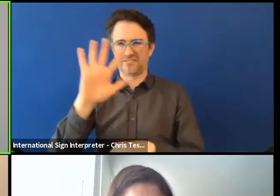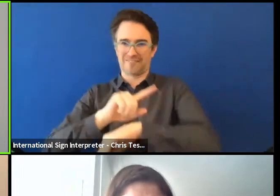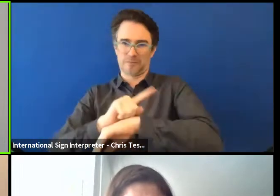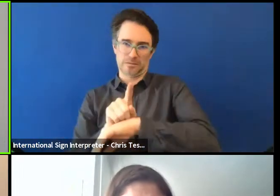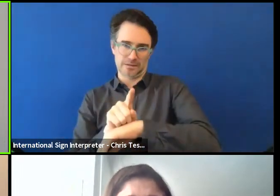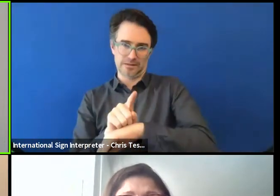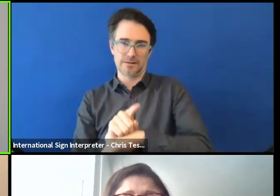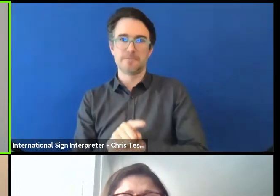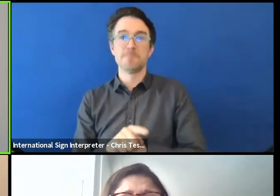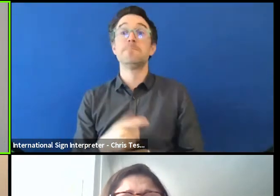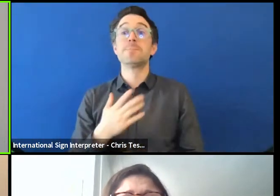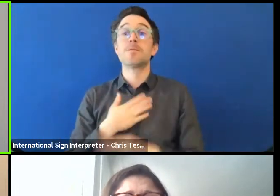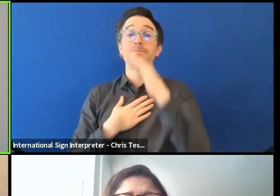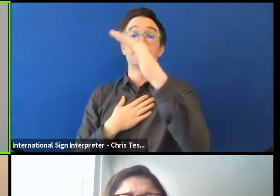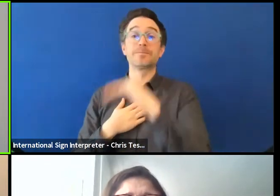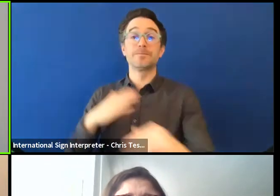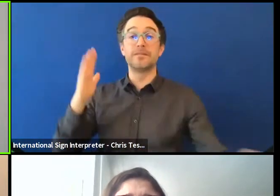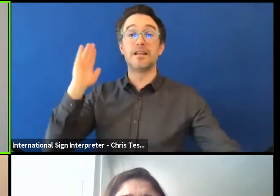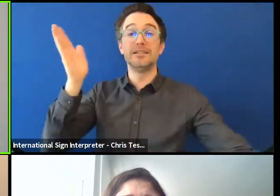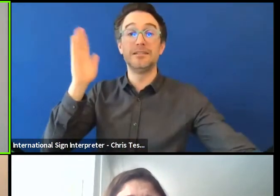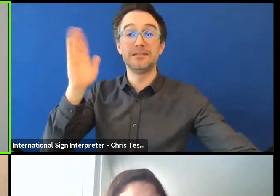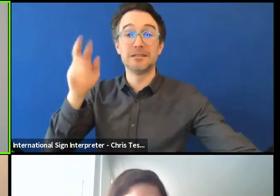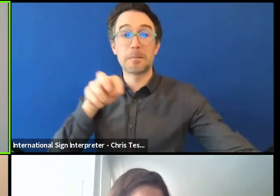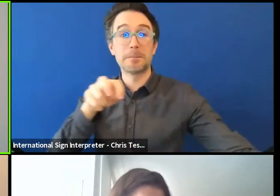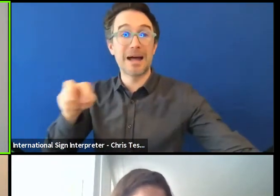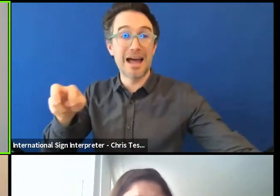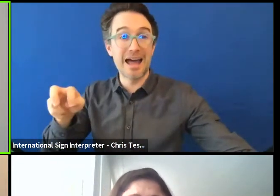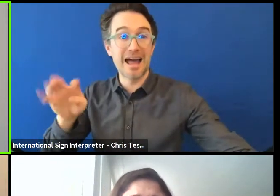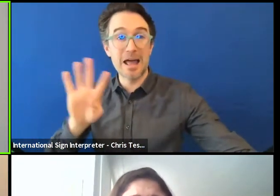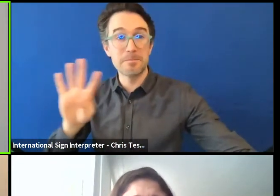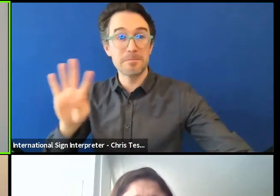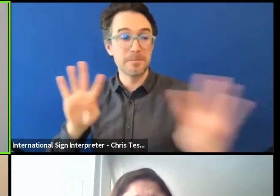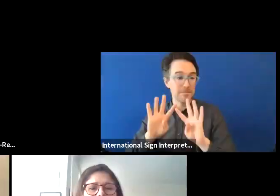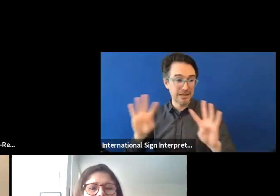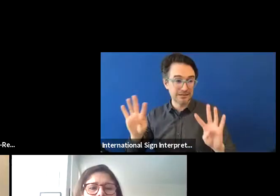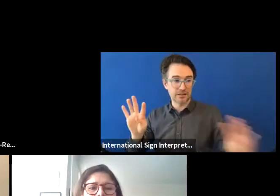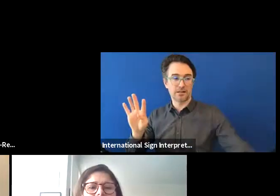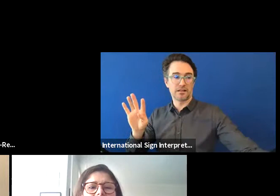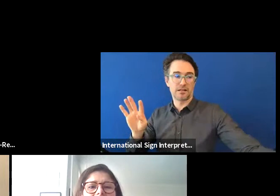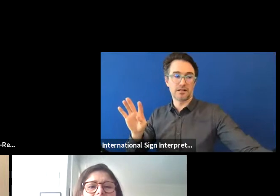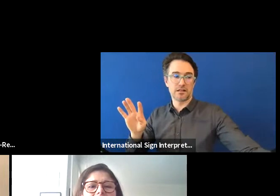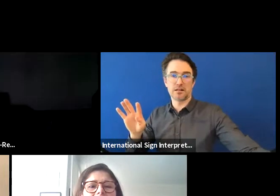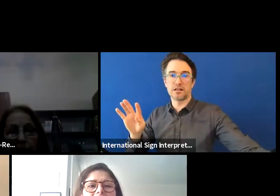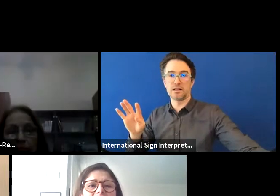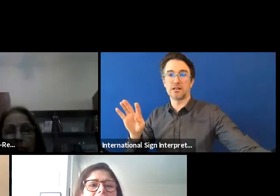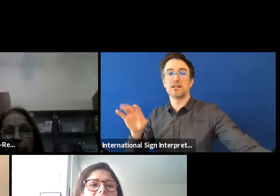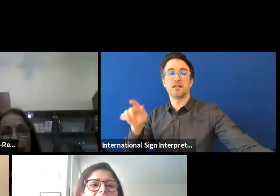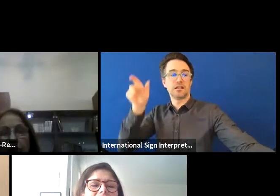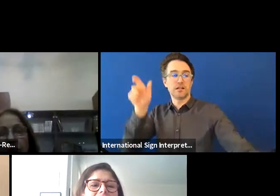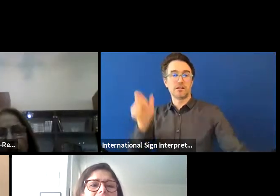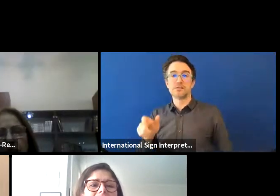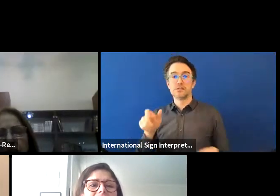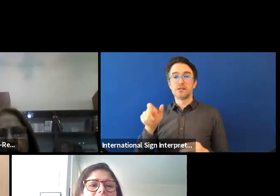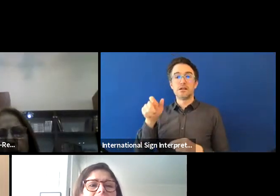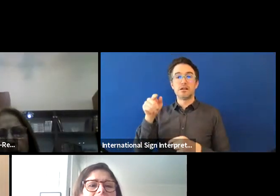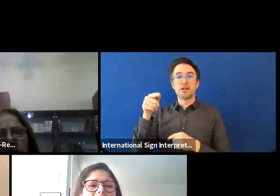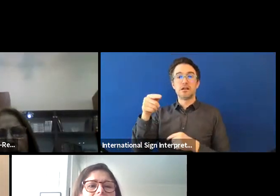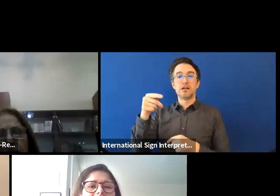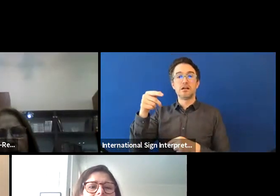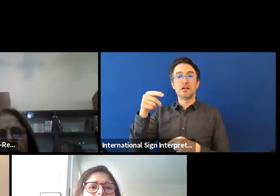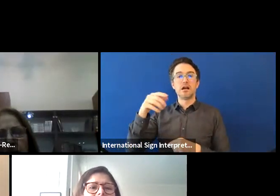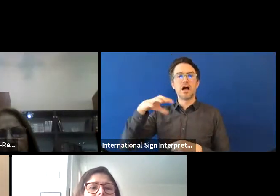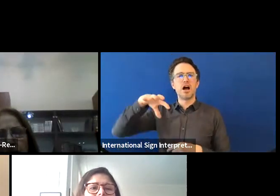next panel, and our honorable representatives of the member states will share their country perspectives on